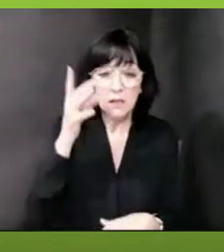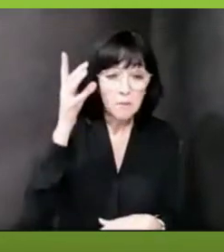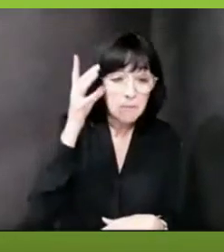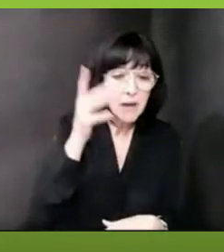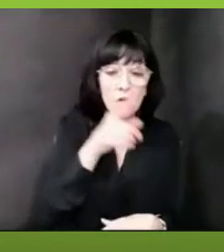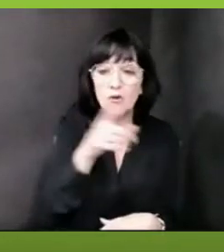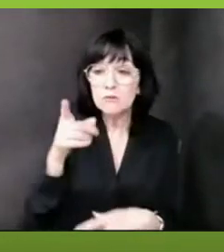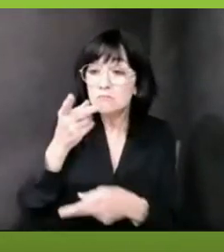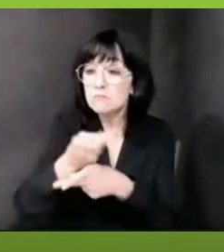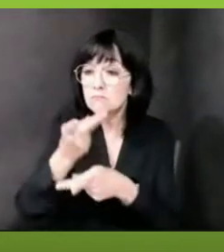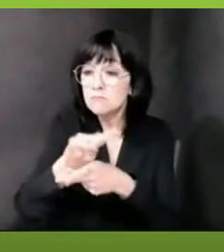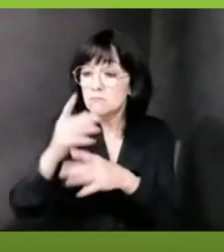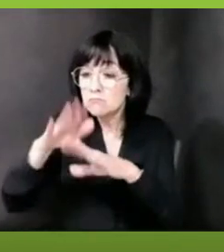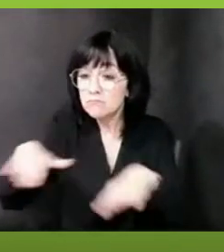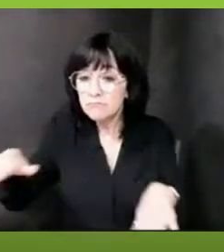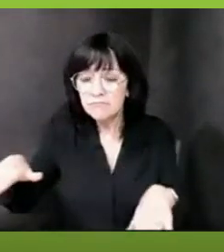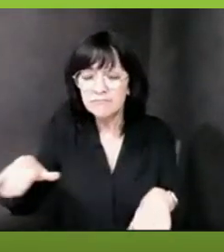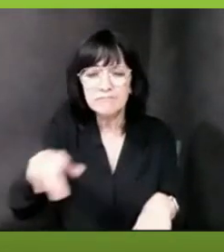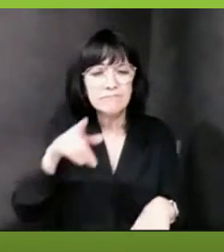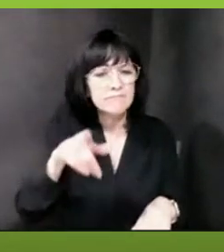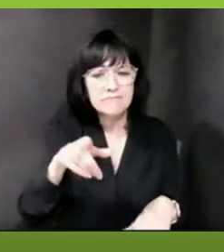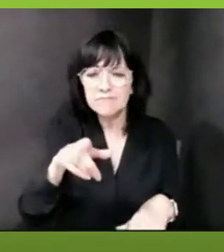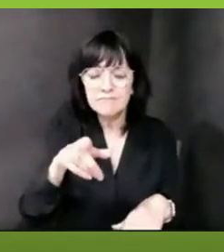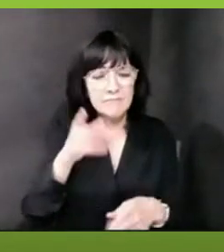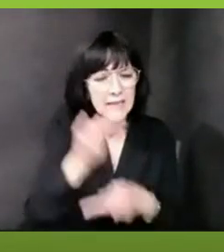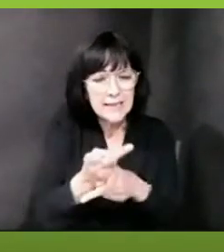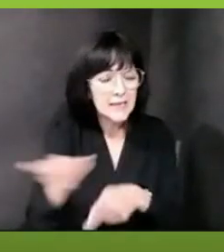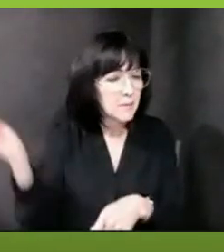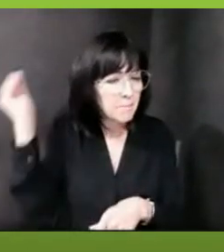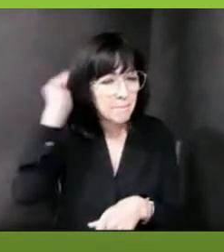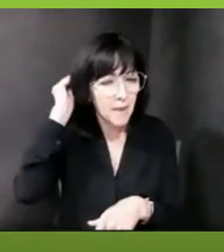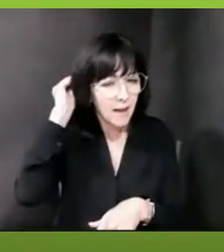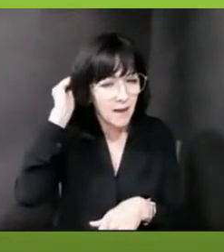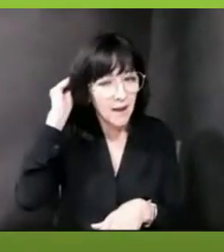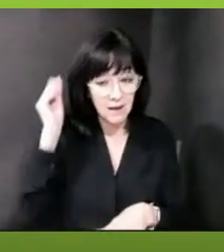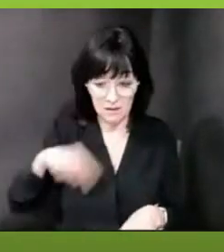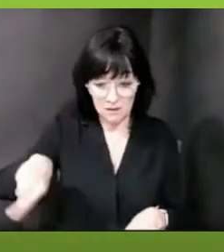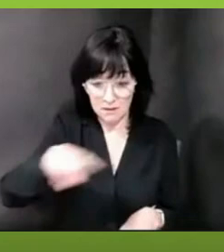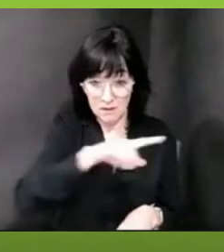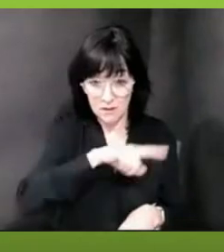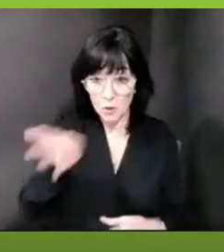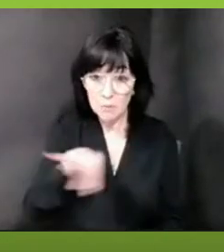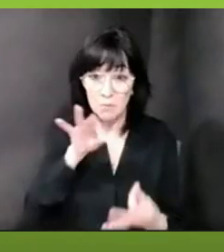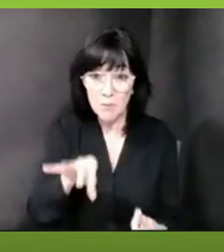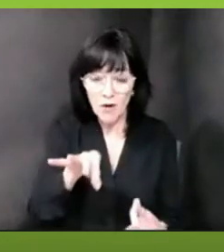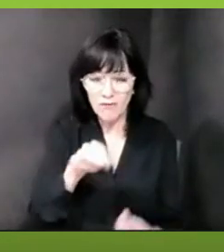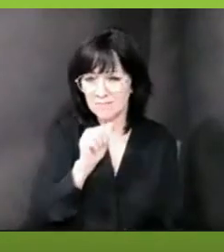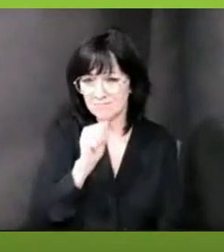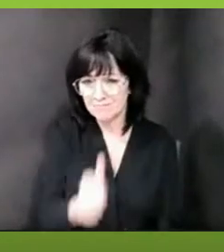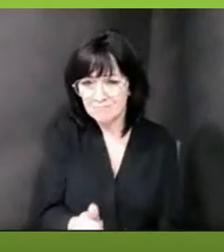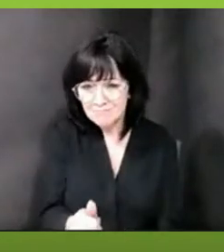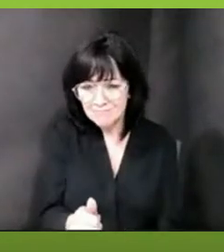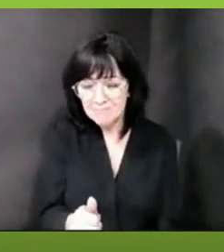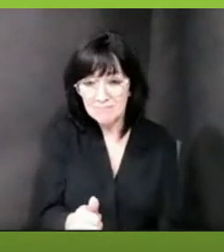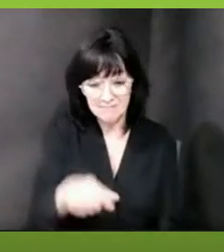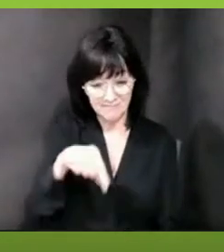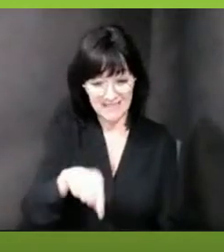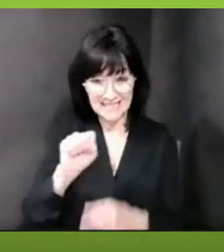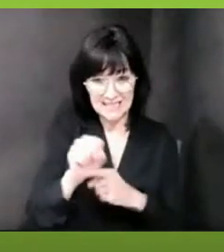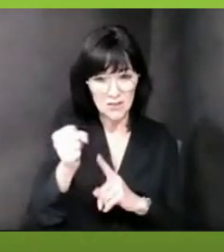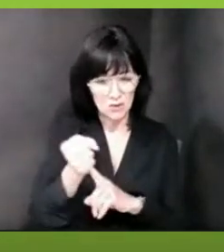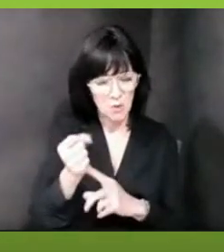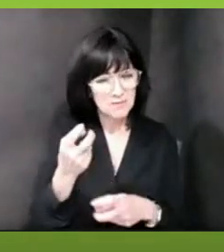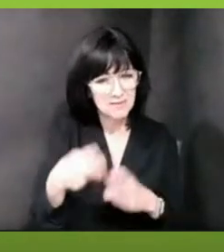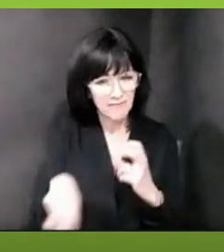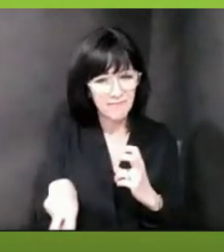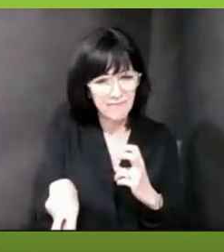mind that none of us are perfect and we're all doing the best we can, that these are challenging circumstances. I've